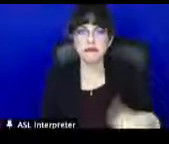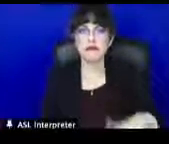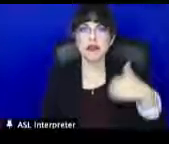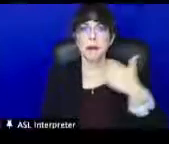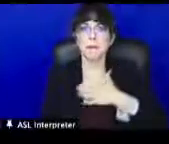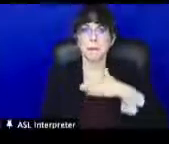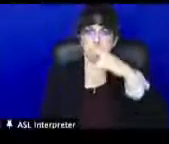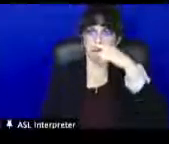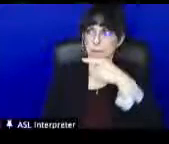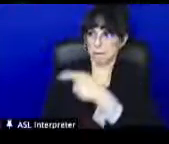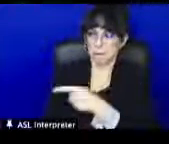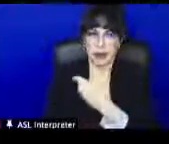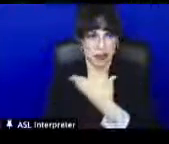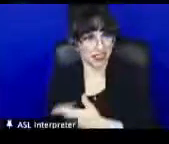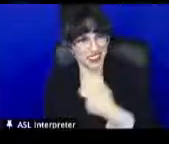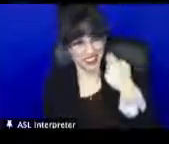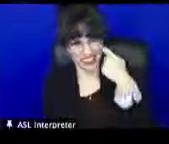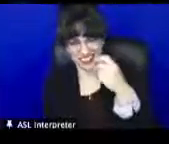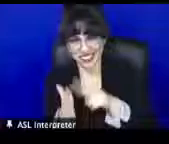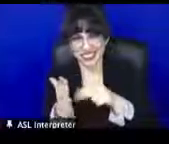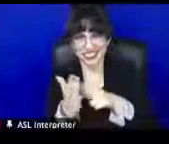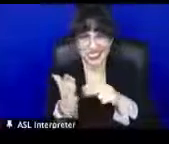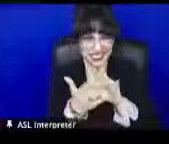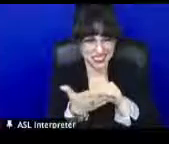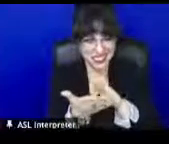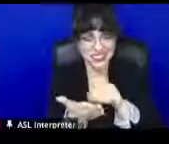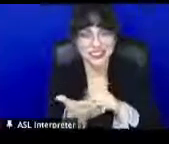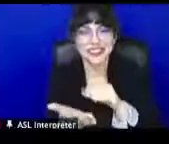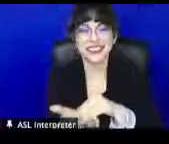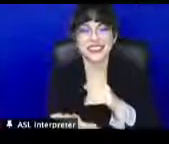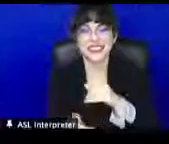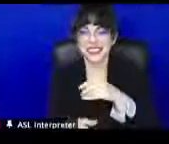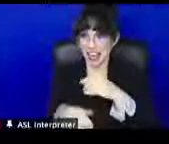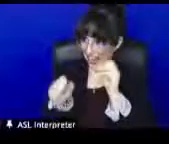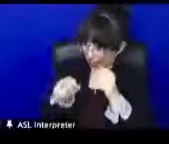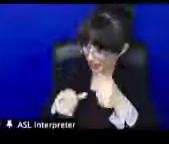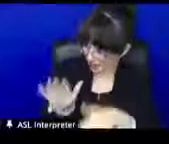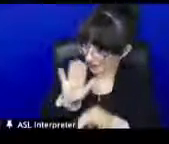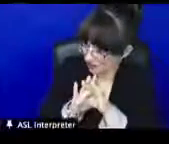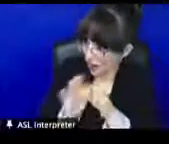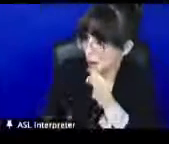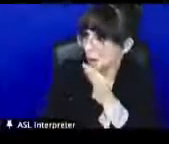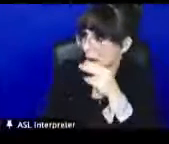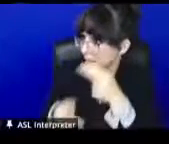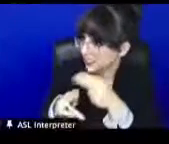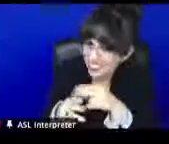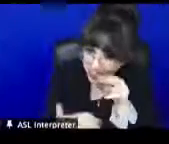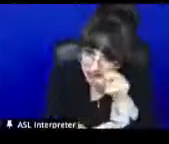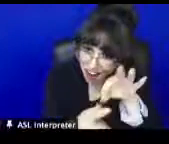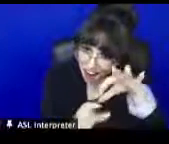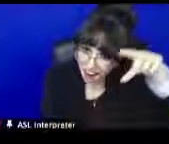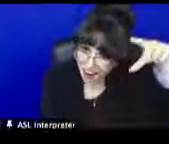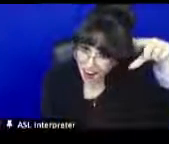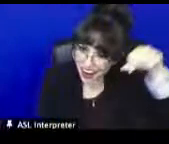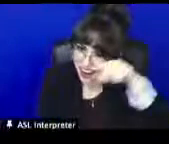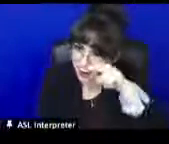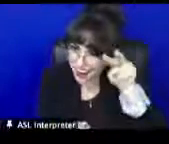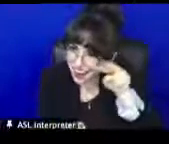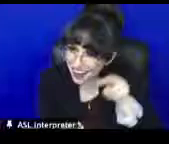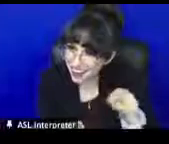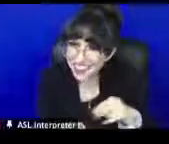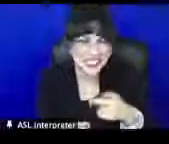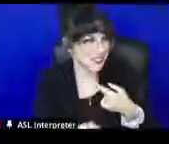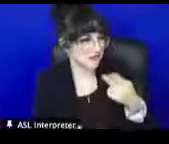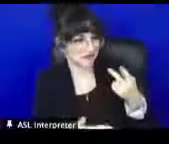there, and they were learning how to read. So I was like, "Can you find mommy's name?" And we kind of made it this whole